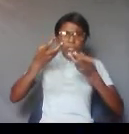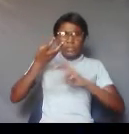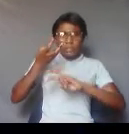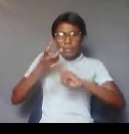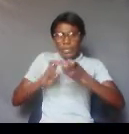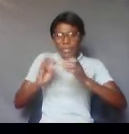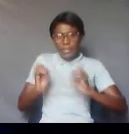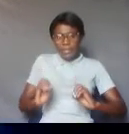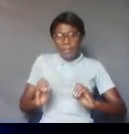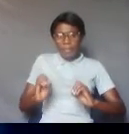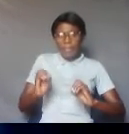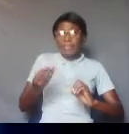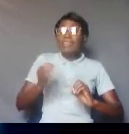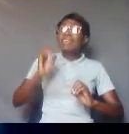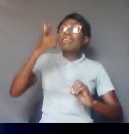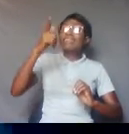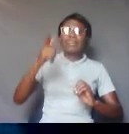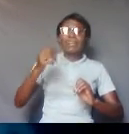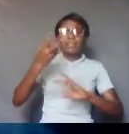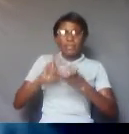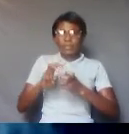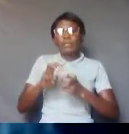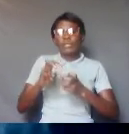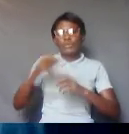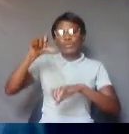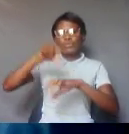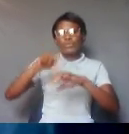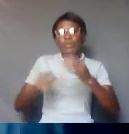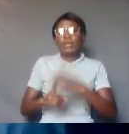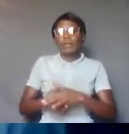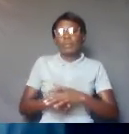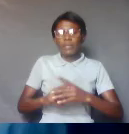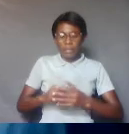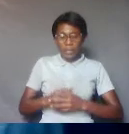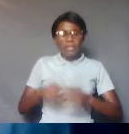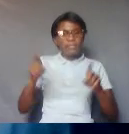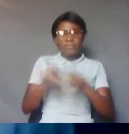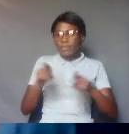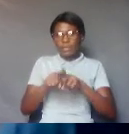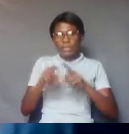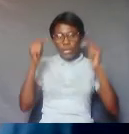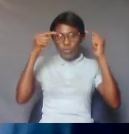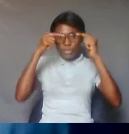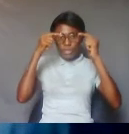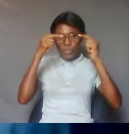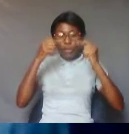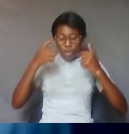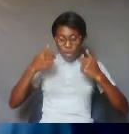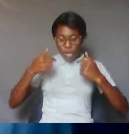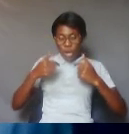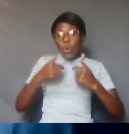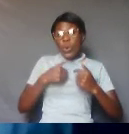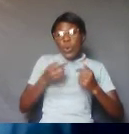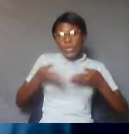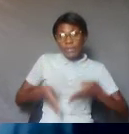it's something that I'm born with. So then we look at the next question of how can we relate verse